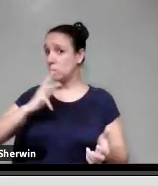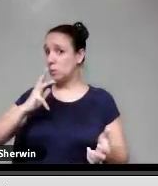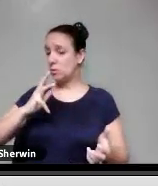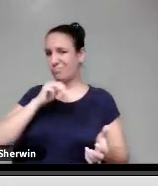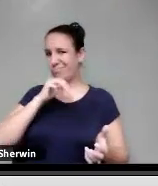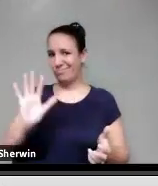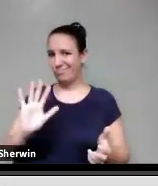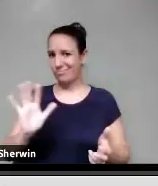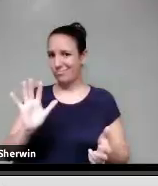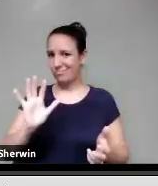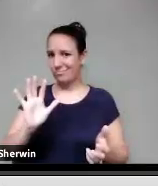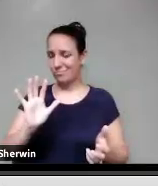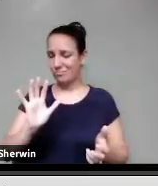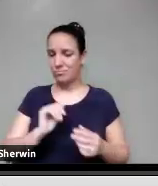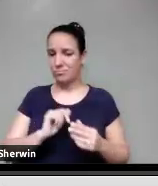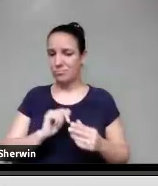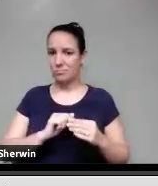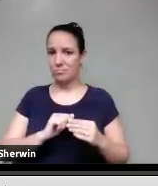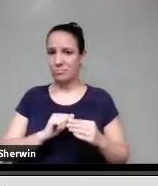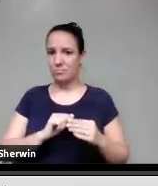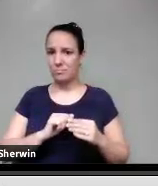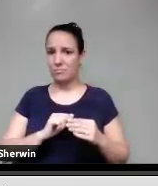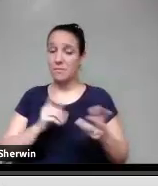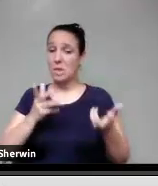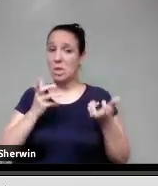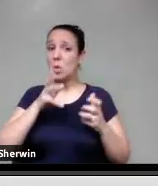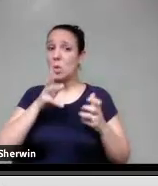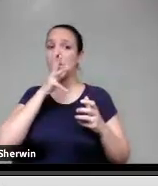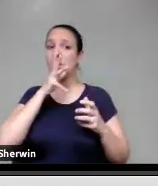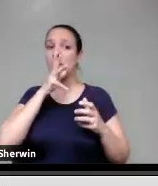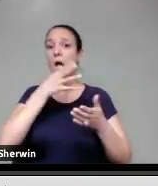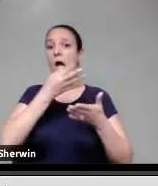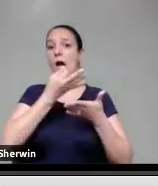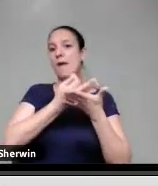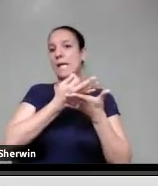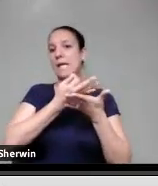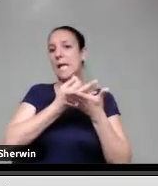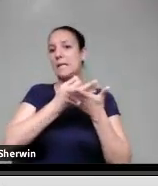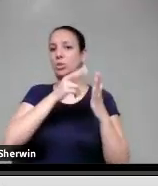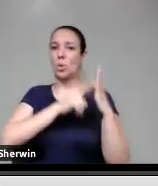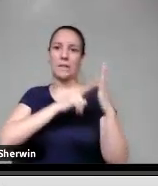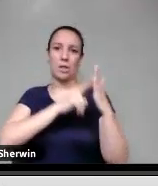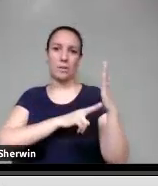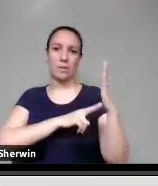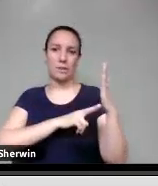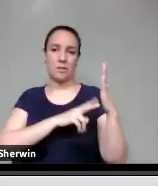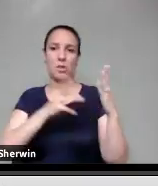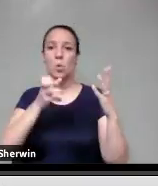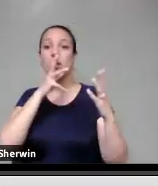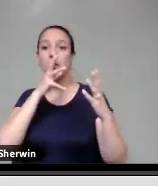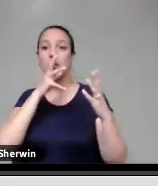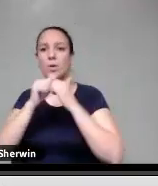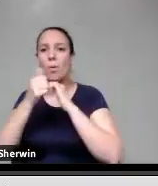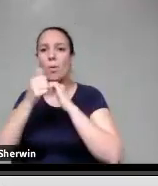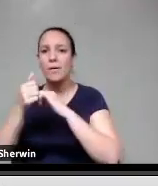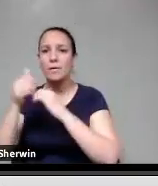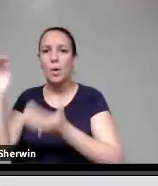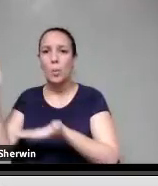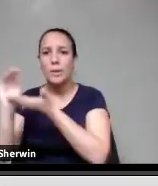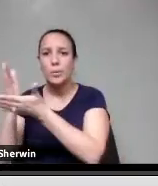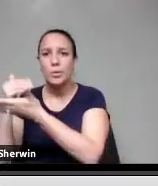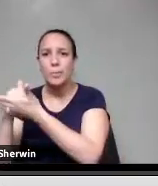all of those kinds of things. You don't want to talk about financial literacy. You want to talk about how to save money or cut your budget or something like